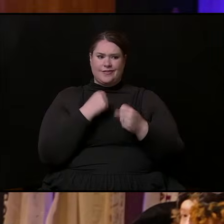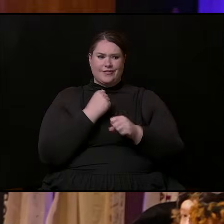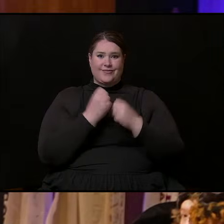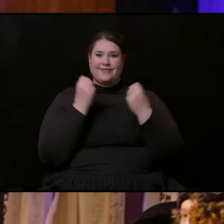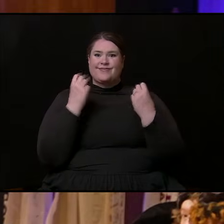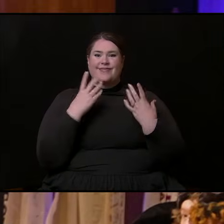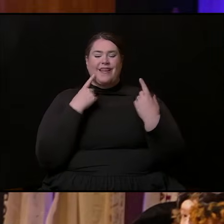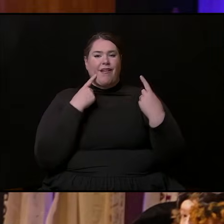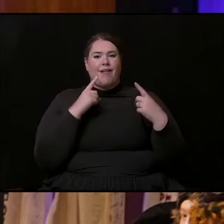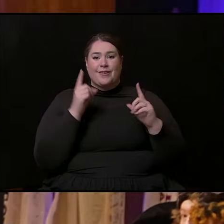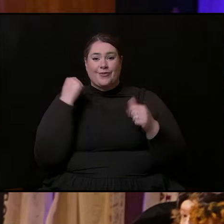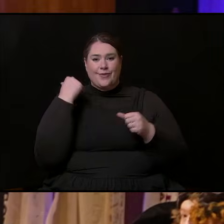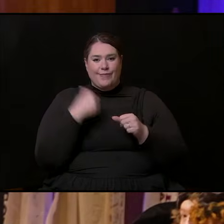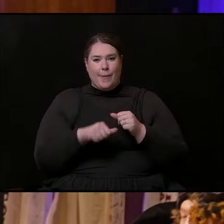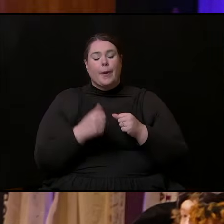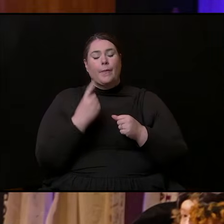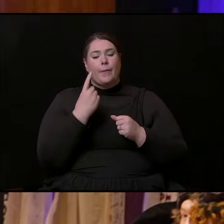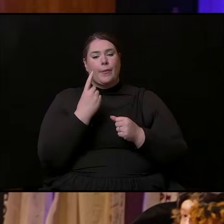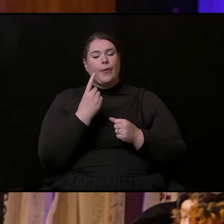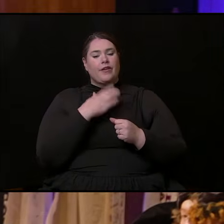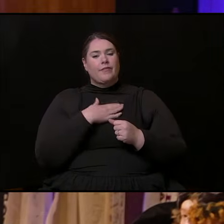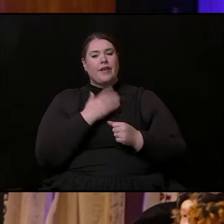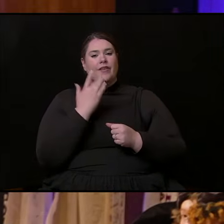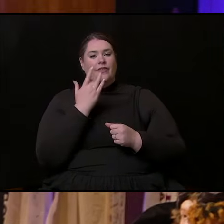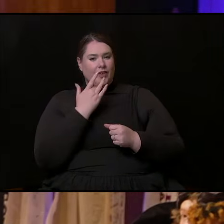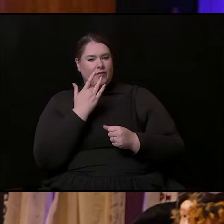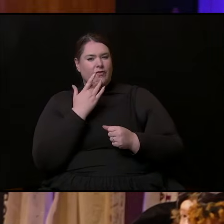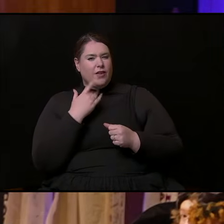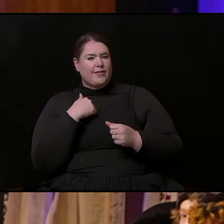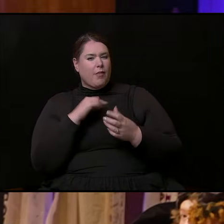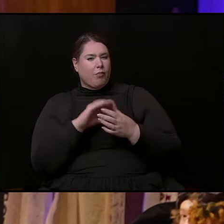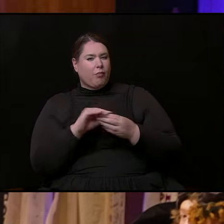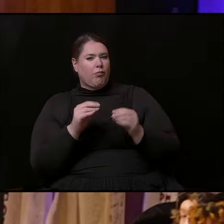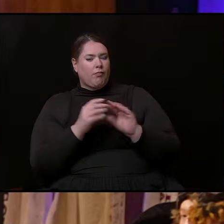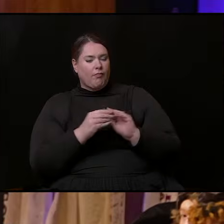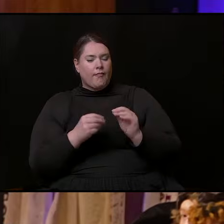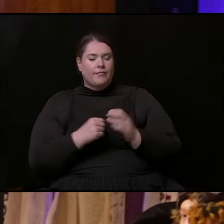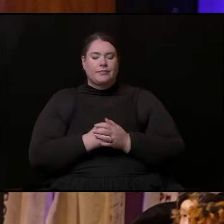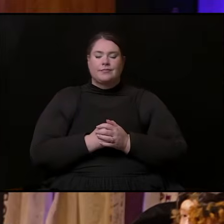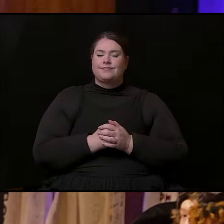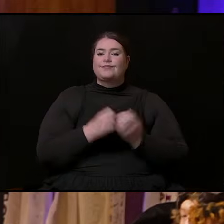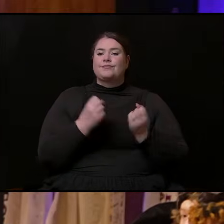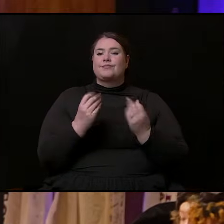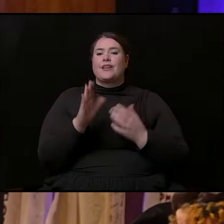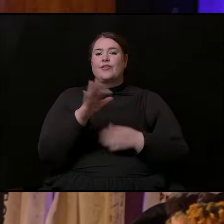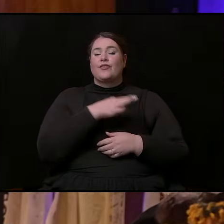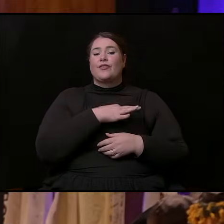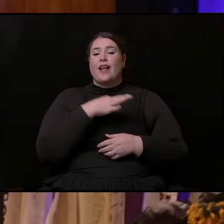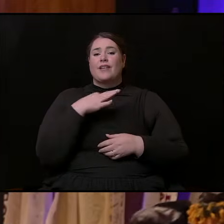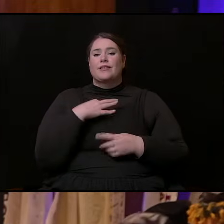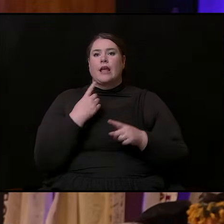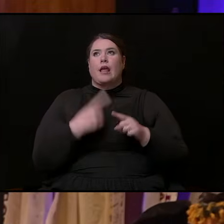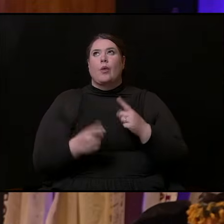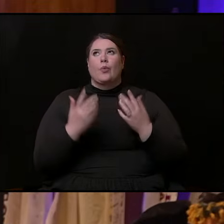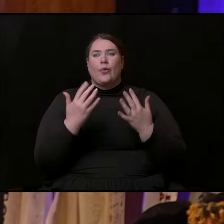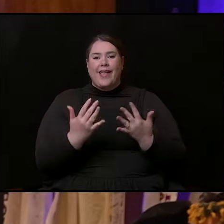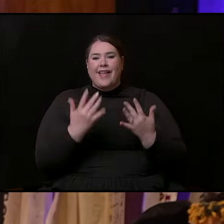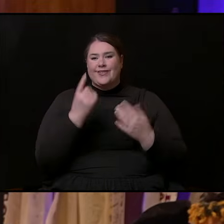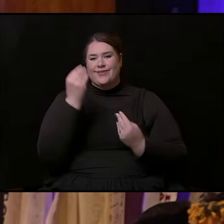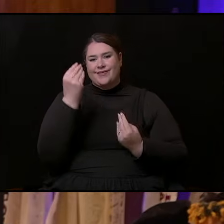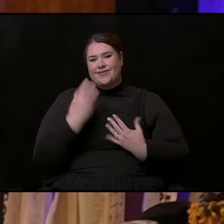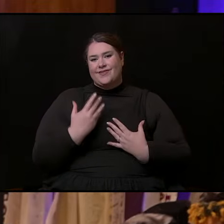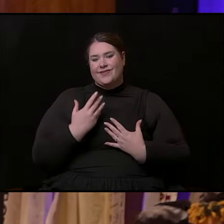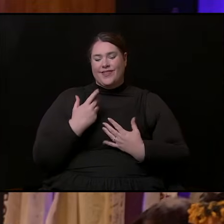share just a few of my favorites. Many of your faculty members, they can't wait to tell me about your